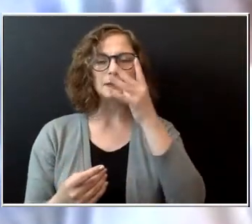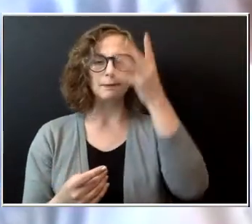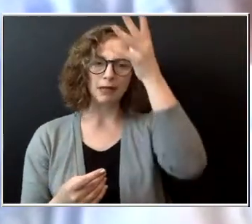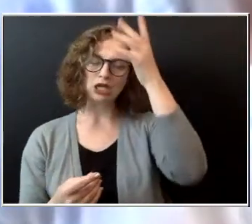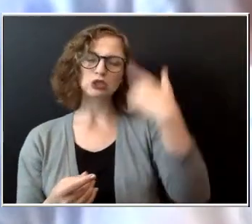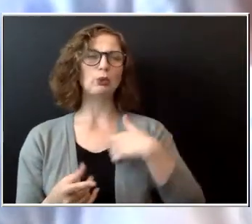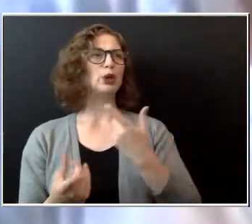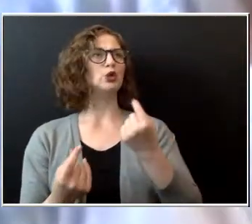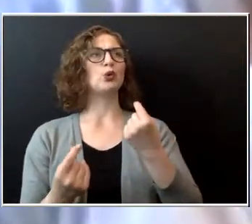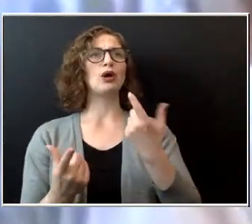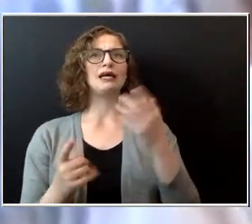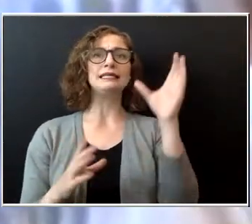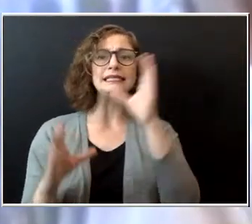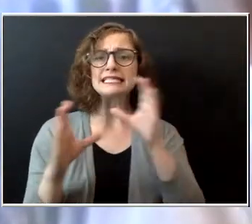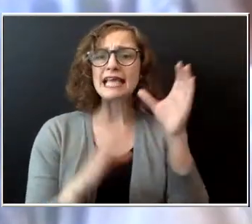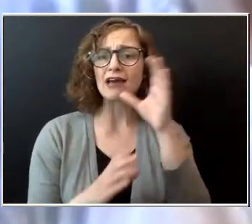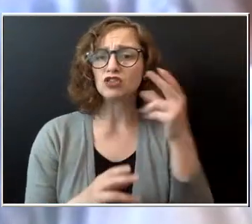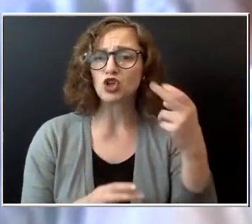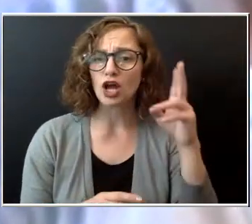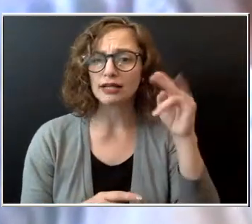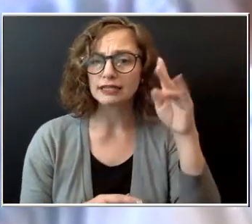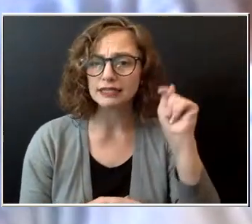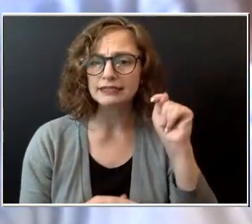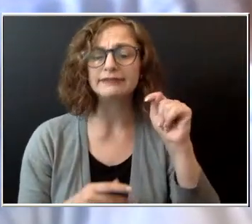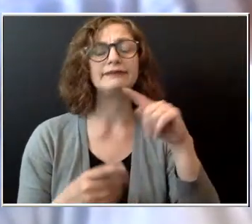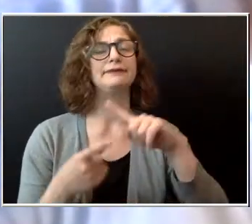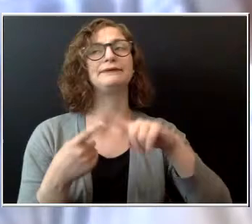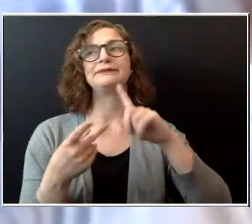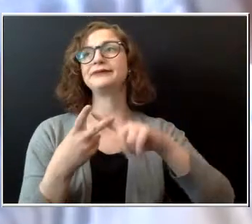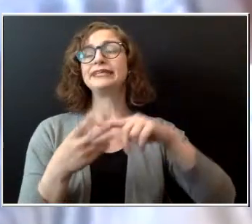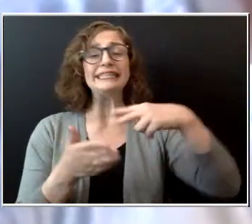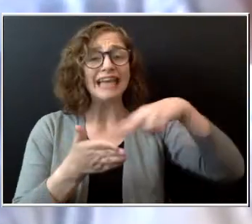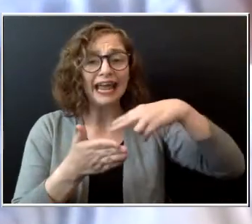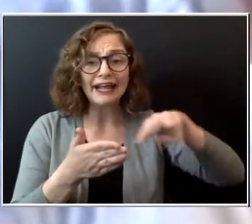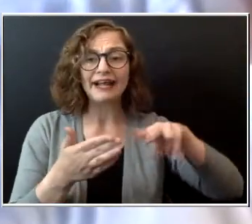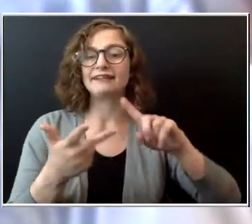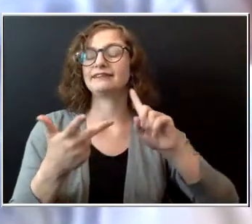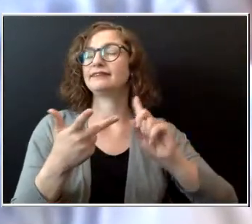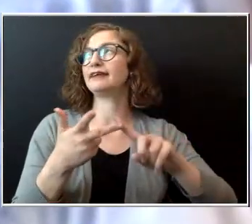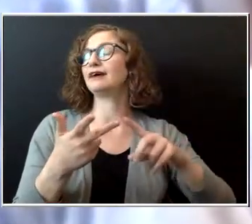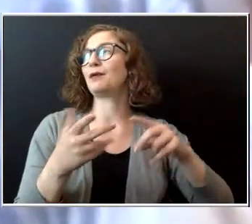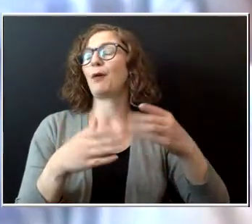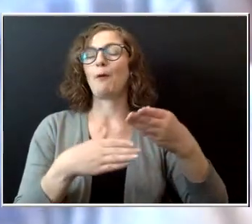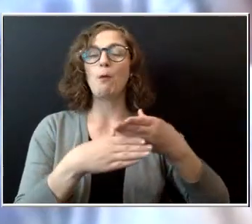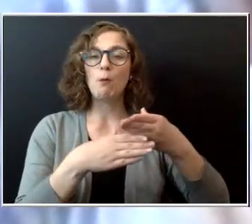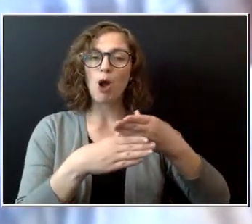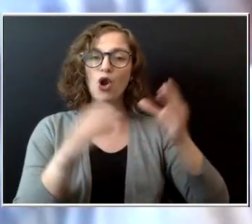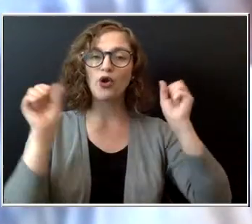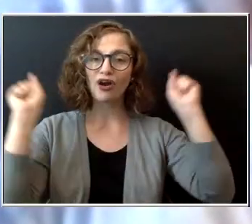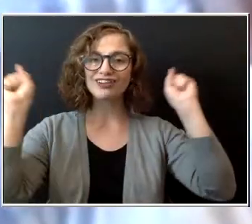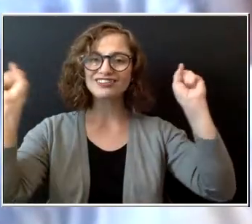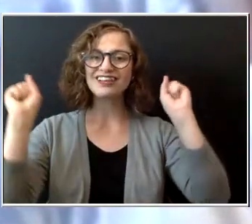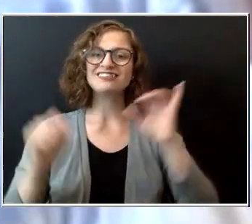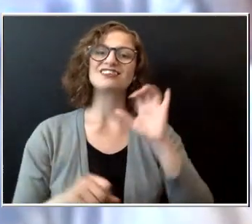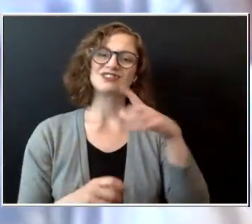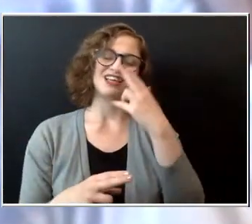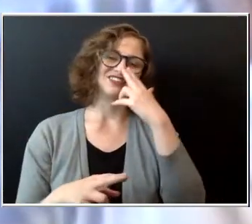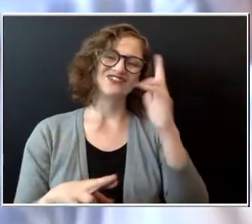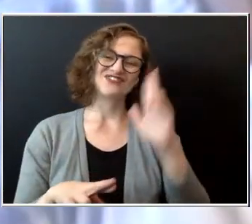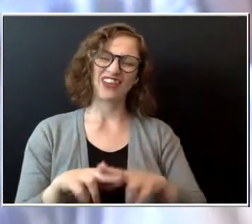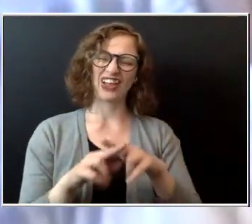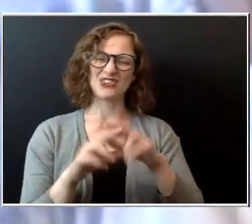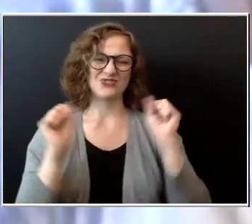and partner exercises. So that's really fun to work out with him and